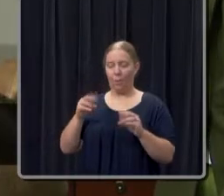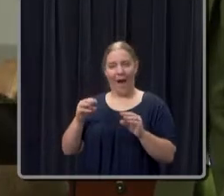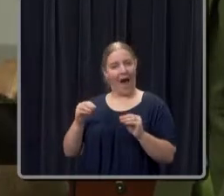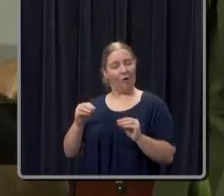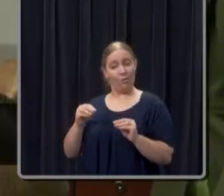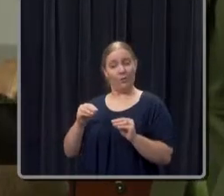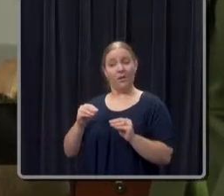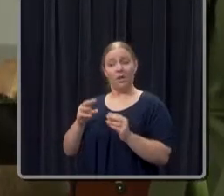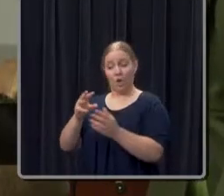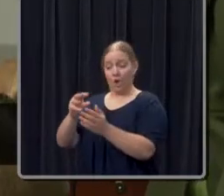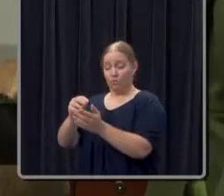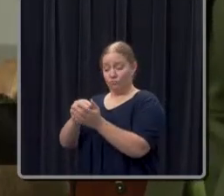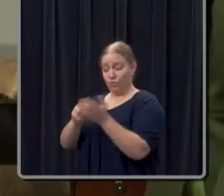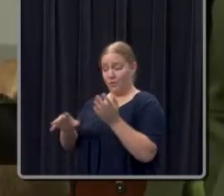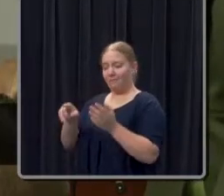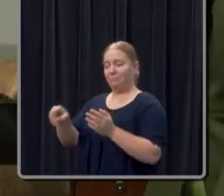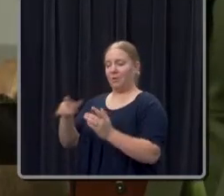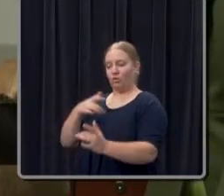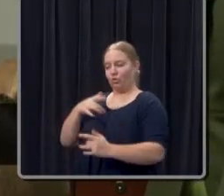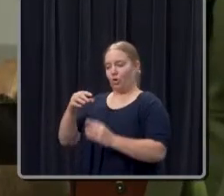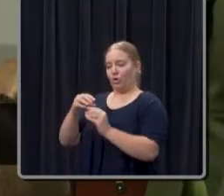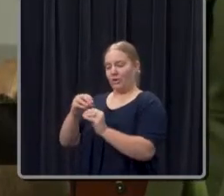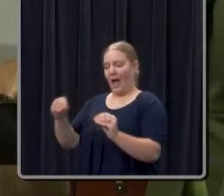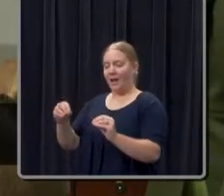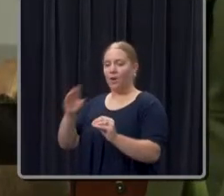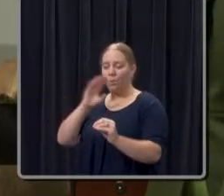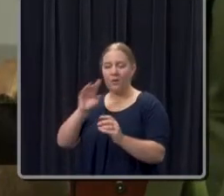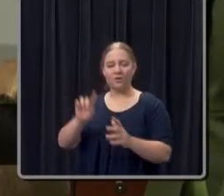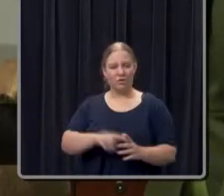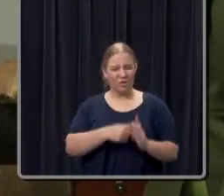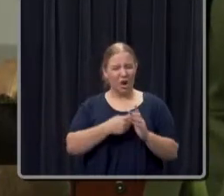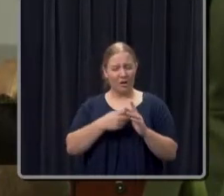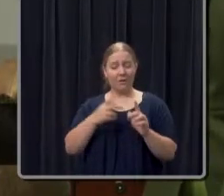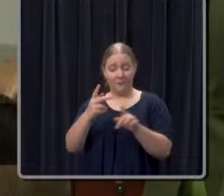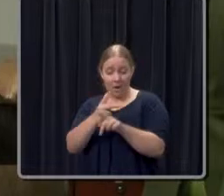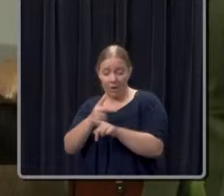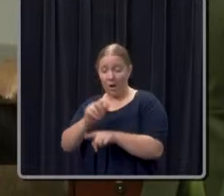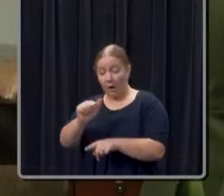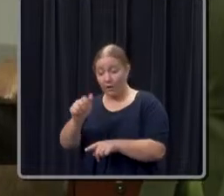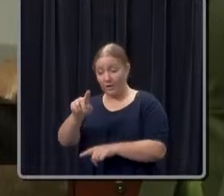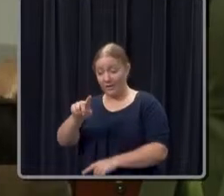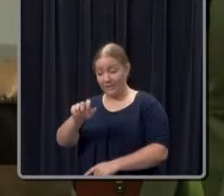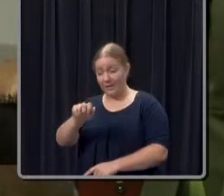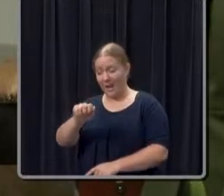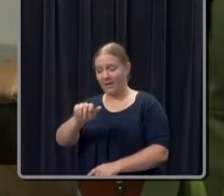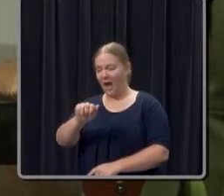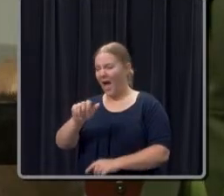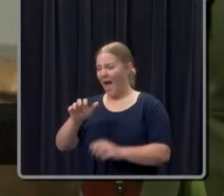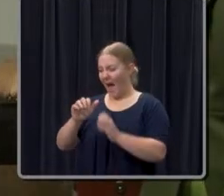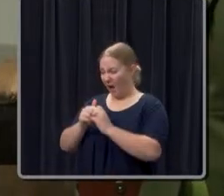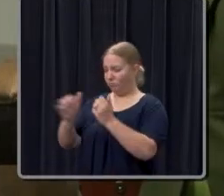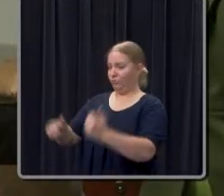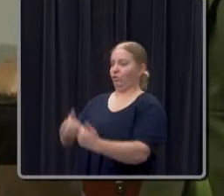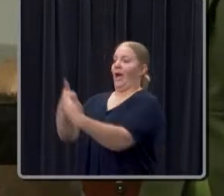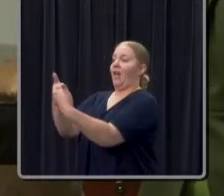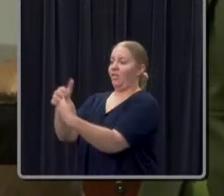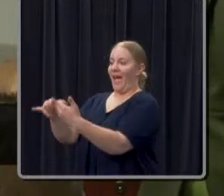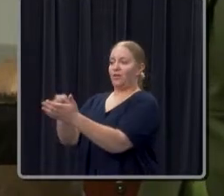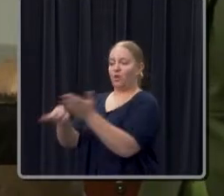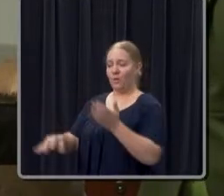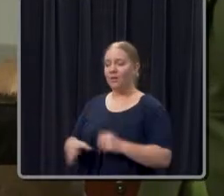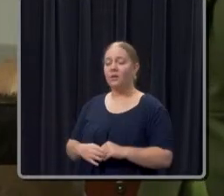that there are no concerns, then we're going to start shifting gears on what other data are we looking at? How are we challenging that student?